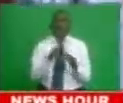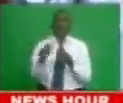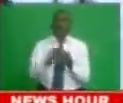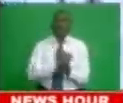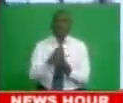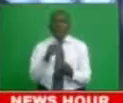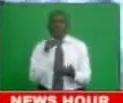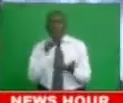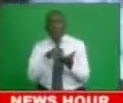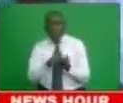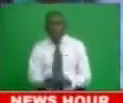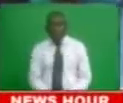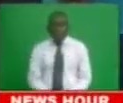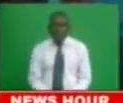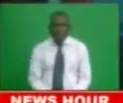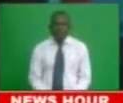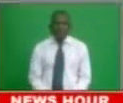affected by the disease.